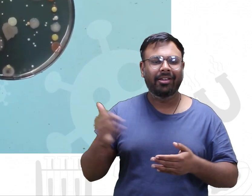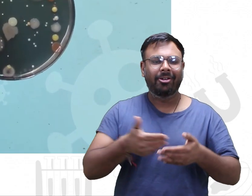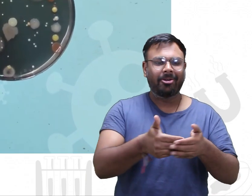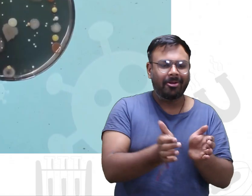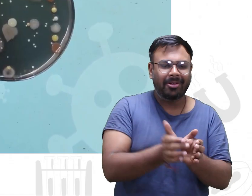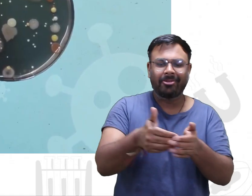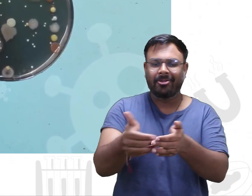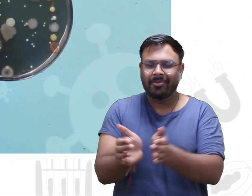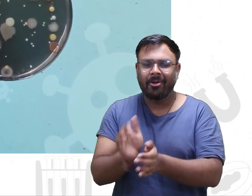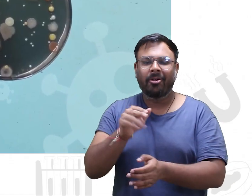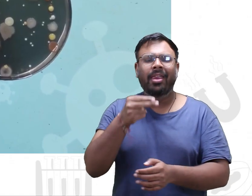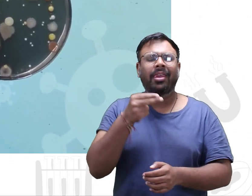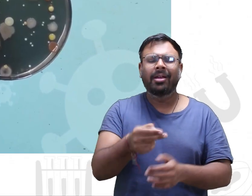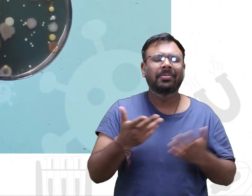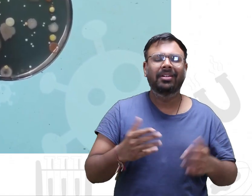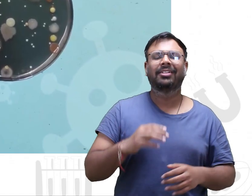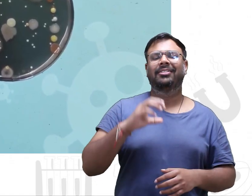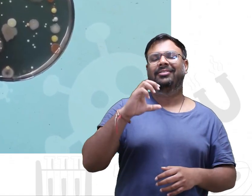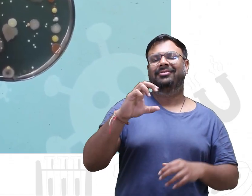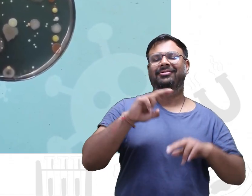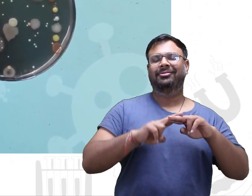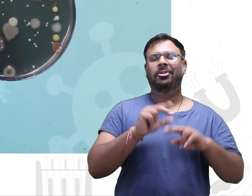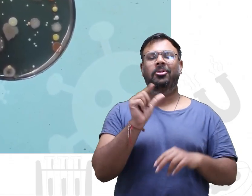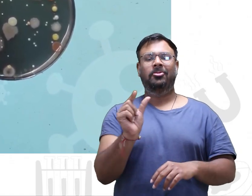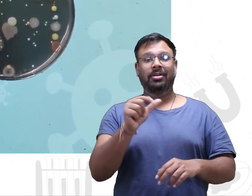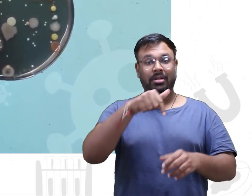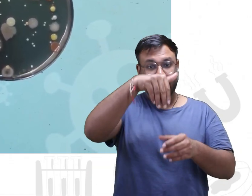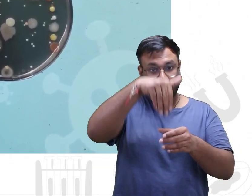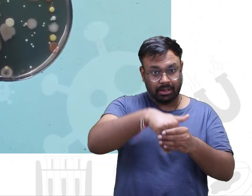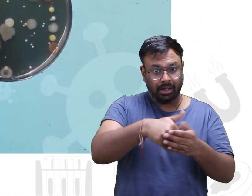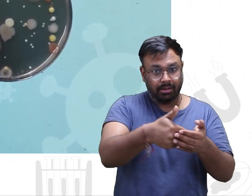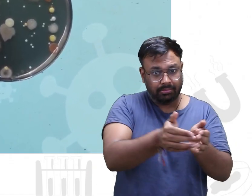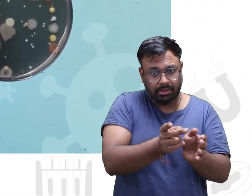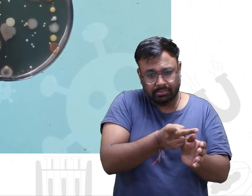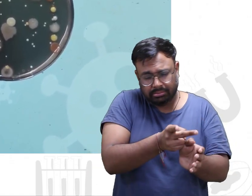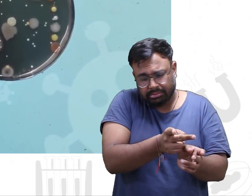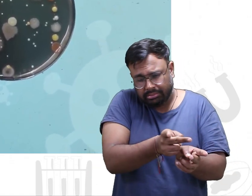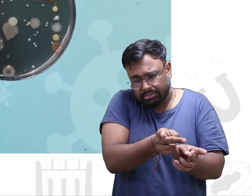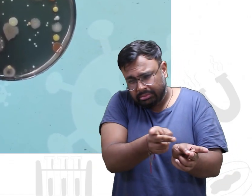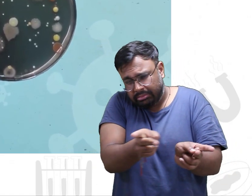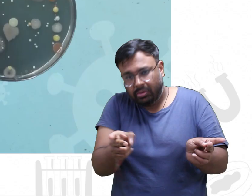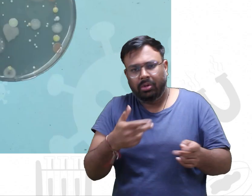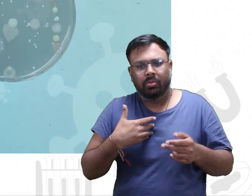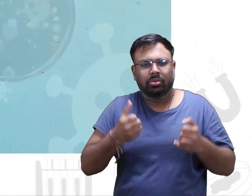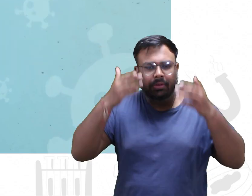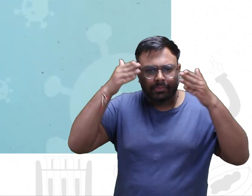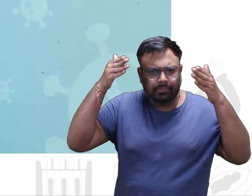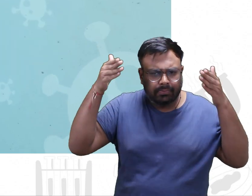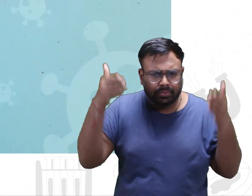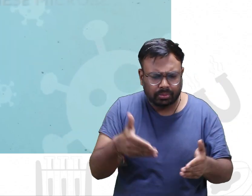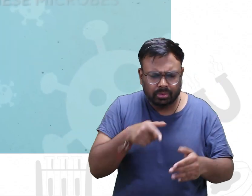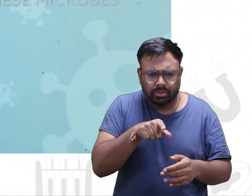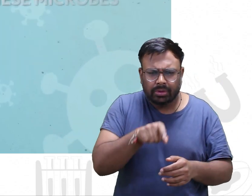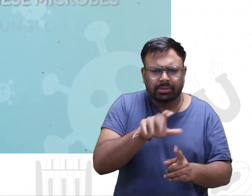diverse. These are called colony forming units, CFU. Each CFU contains one type of microbe.